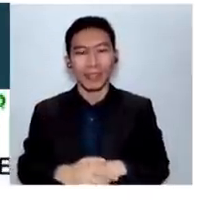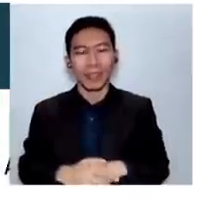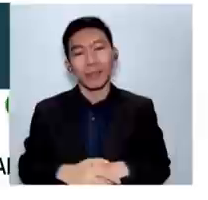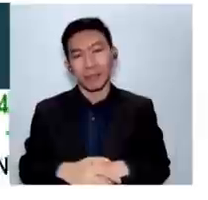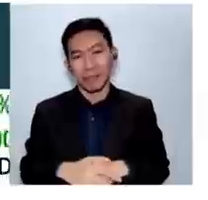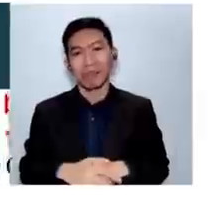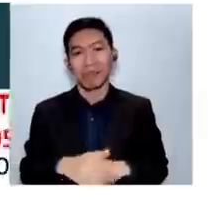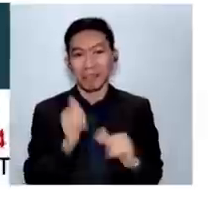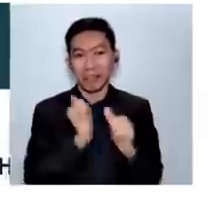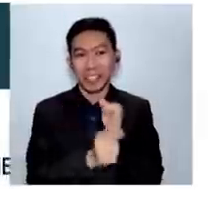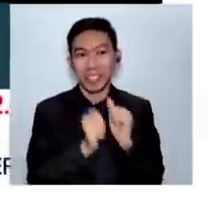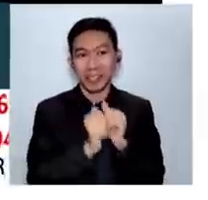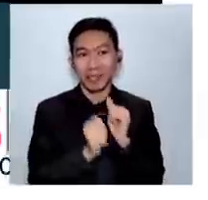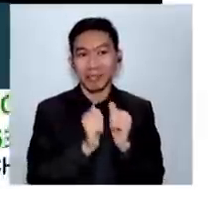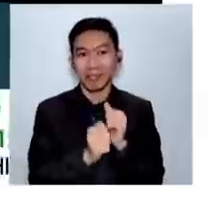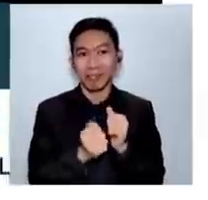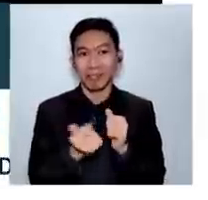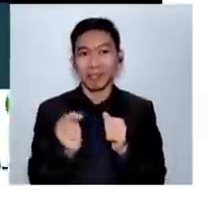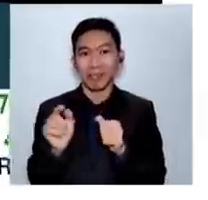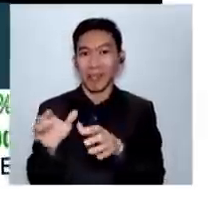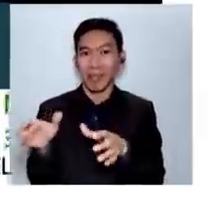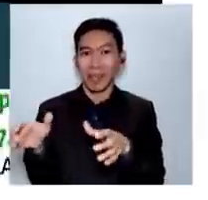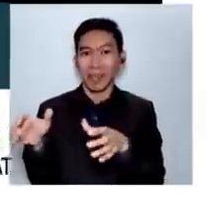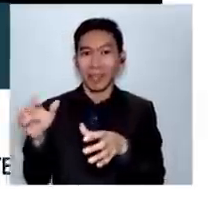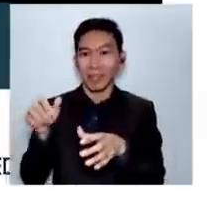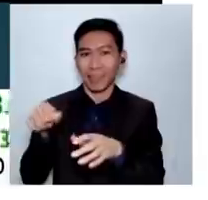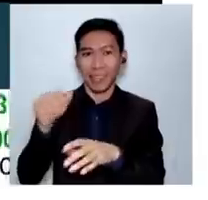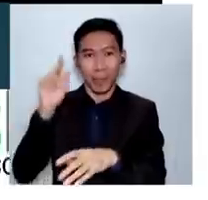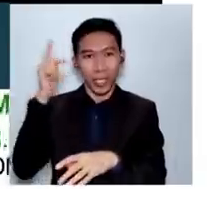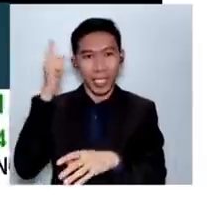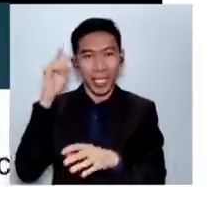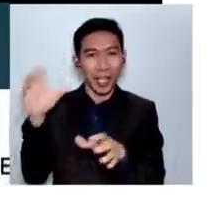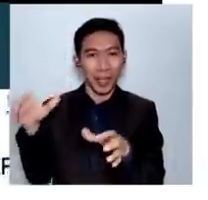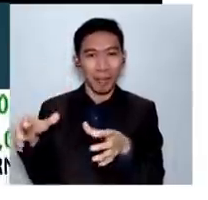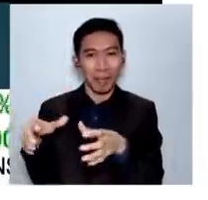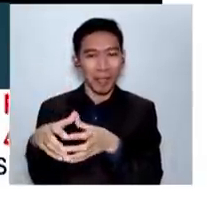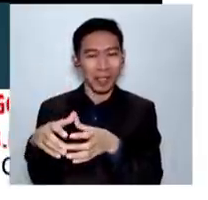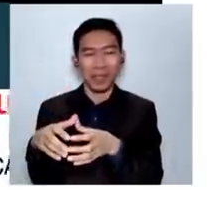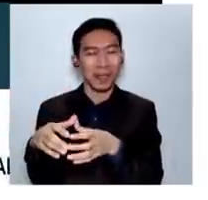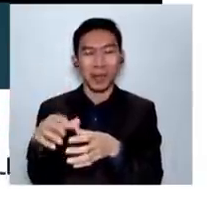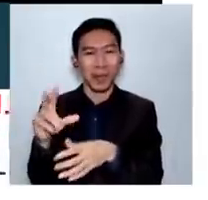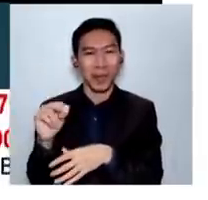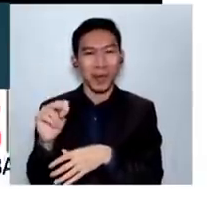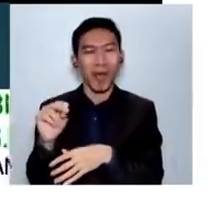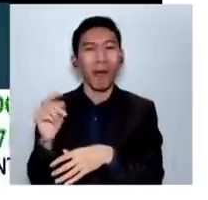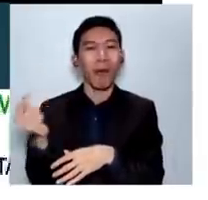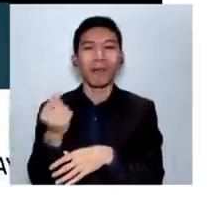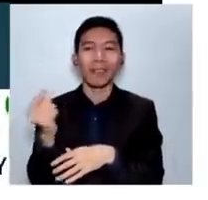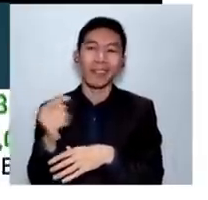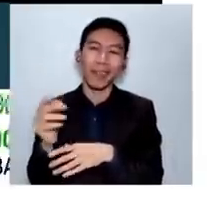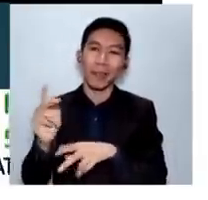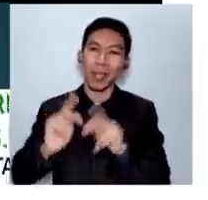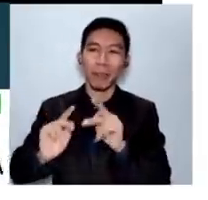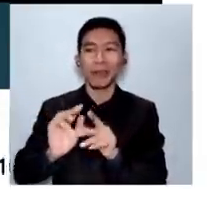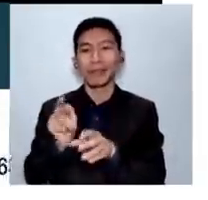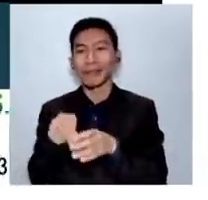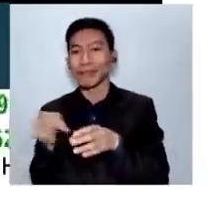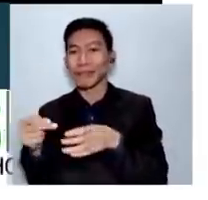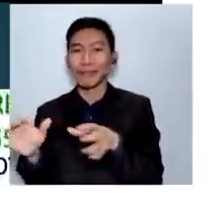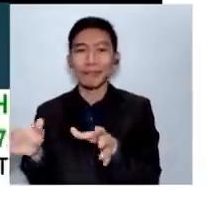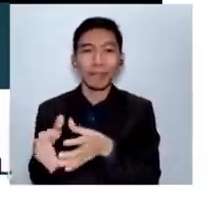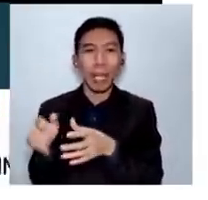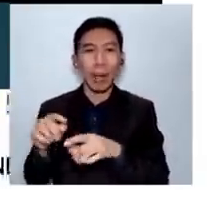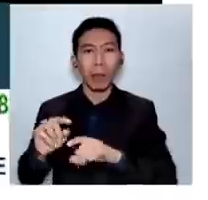really a political party. They're just a group of people who have a secret agenda that they cannot even